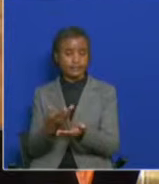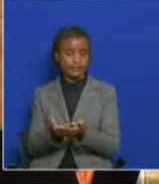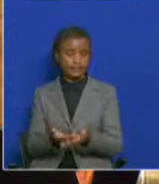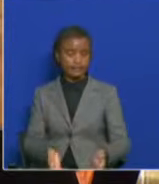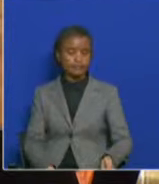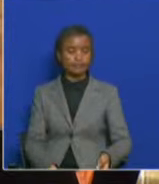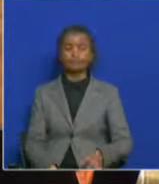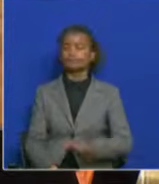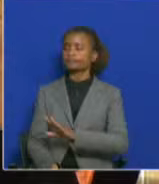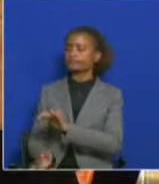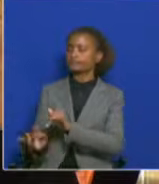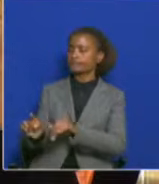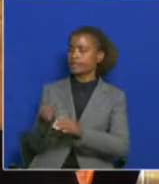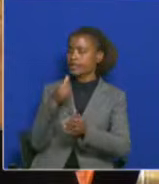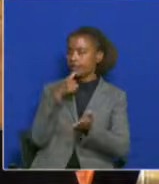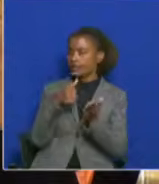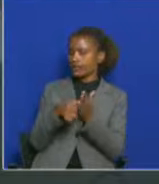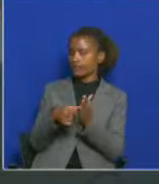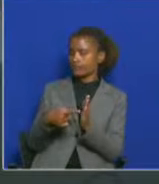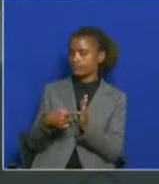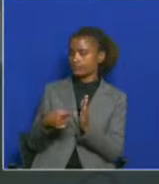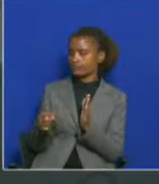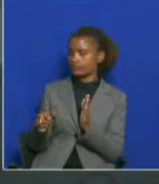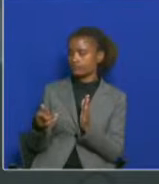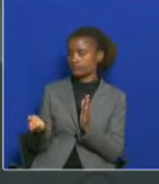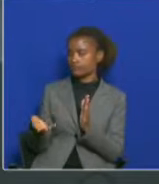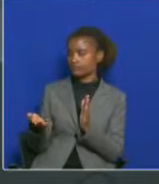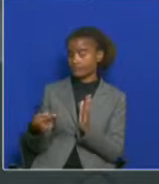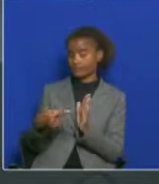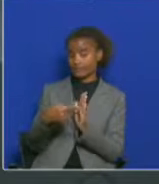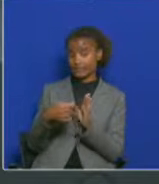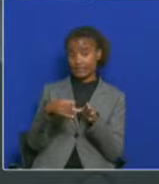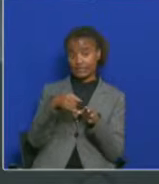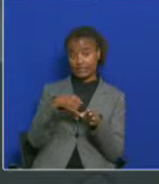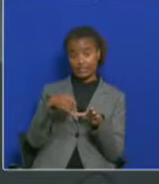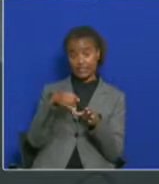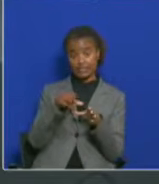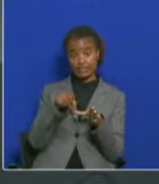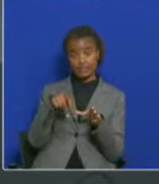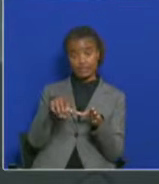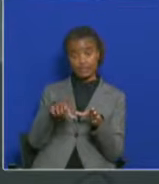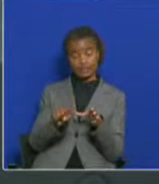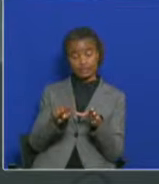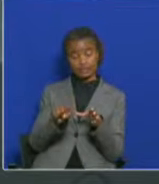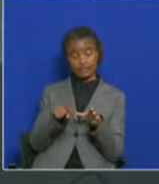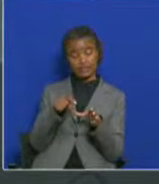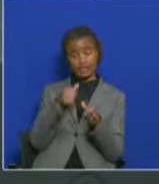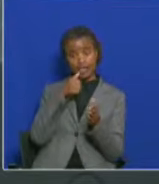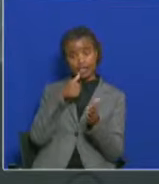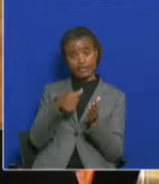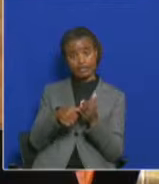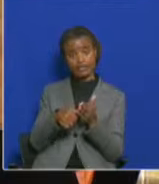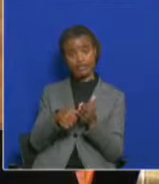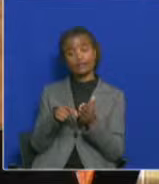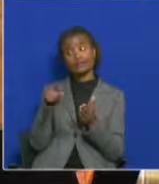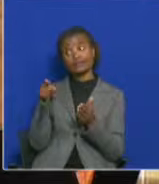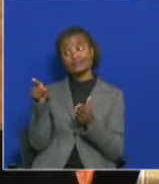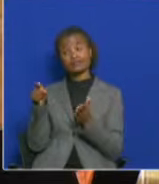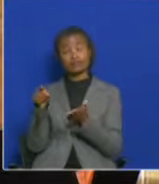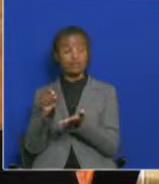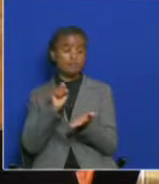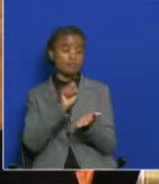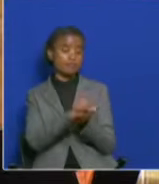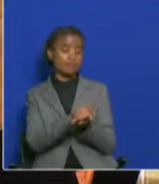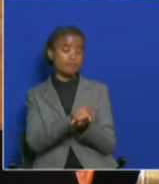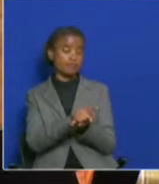Hassim, is it an internal subs letter that he shared with Mr. Syed? The one on the cloth masks